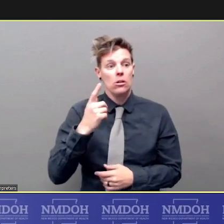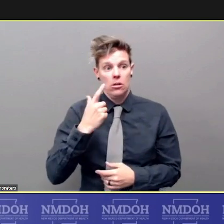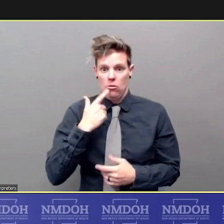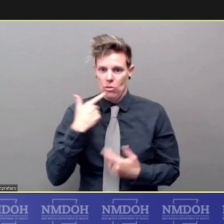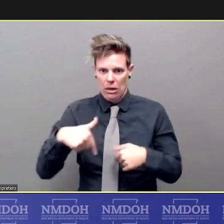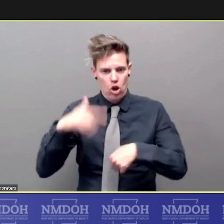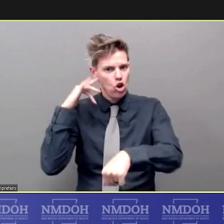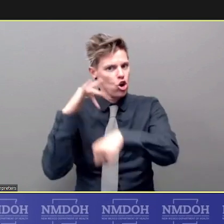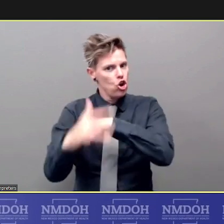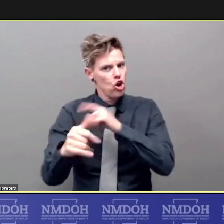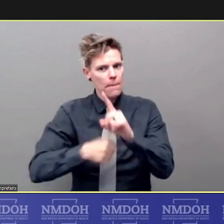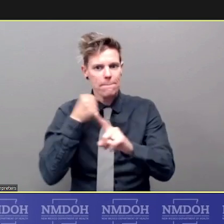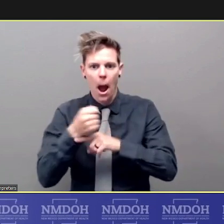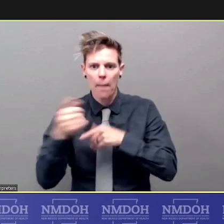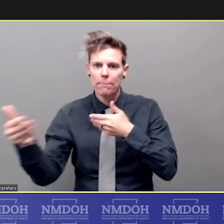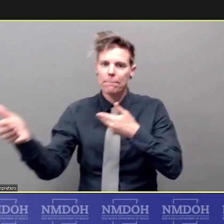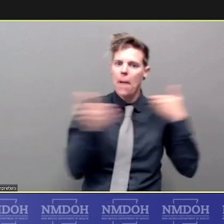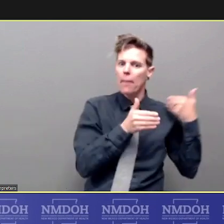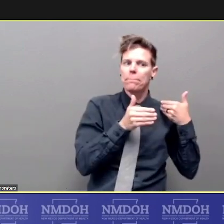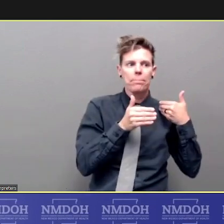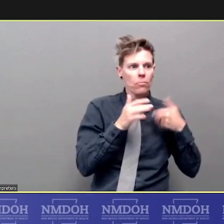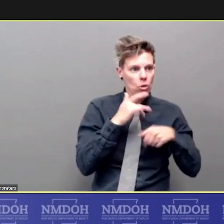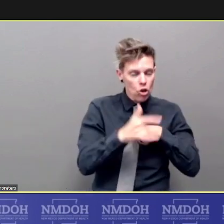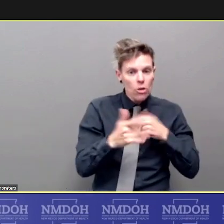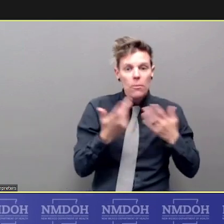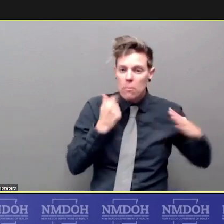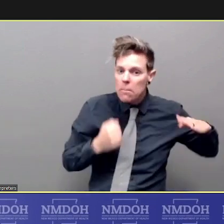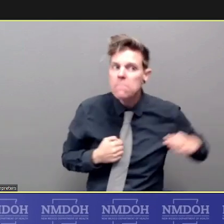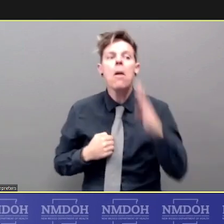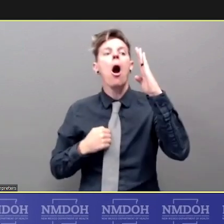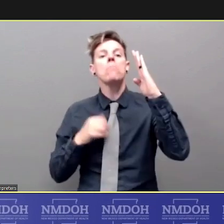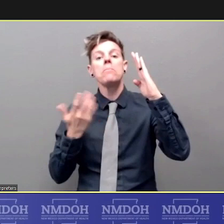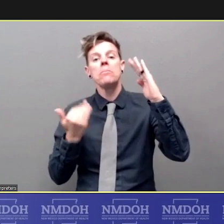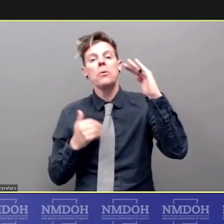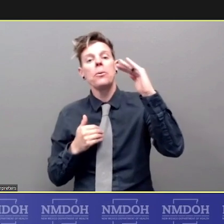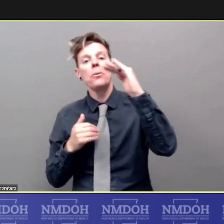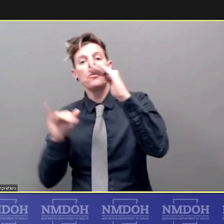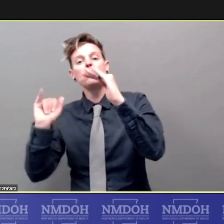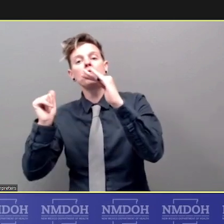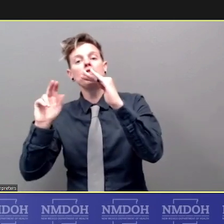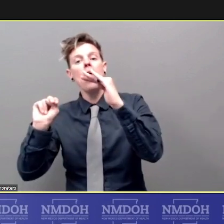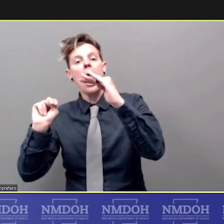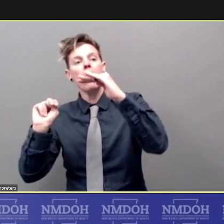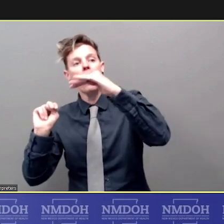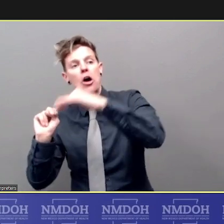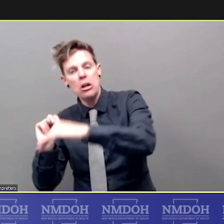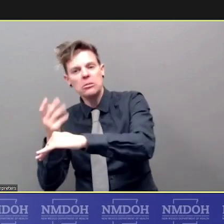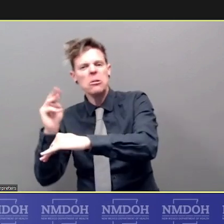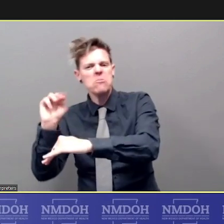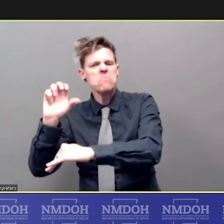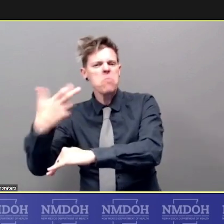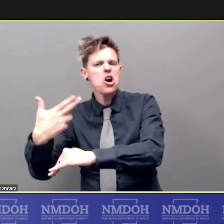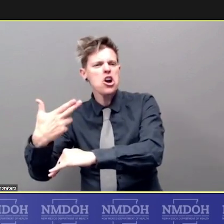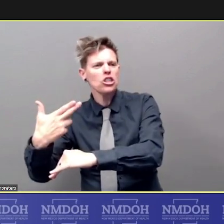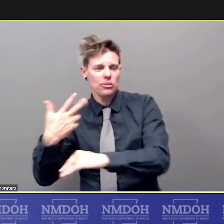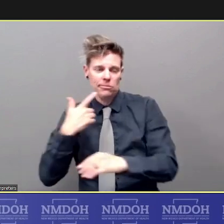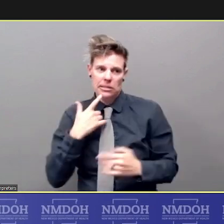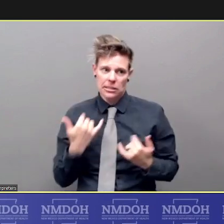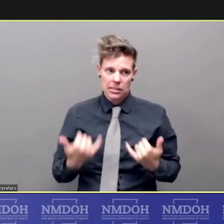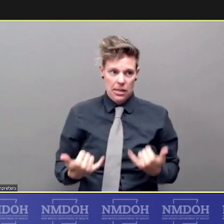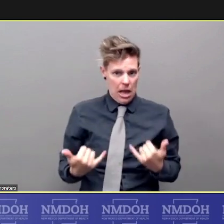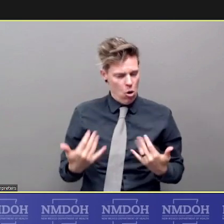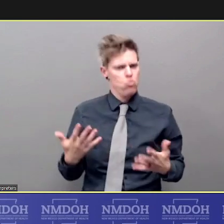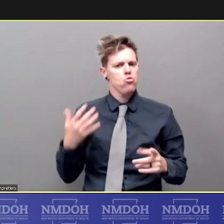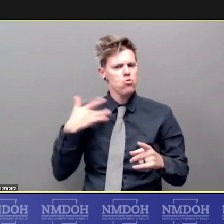around end of January and then really pewter off at the end of March. So, the big concern